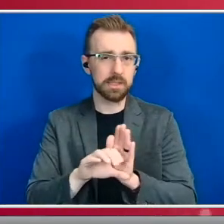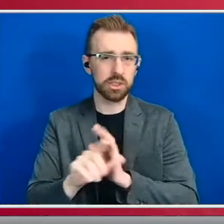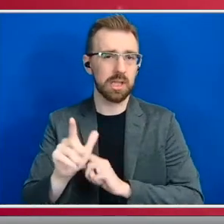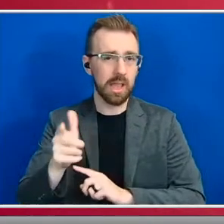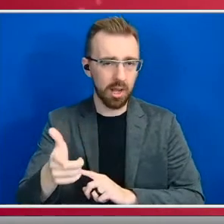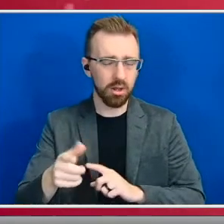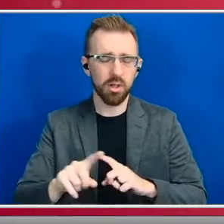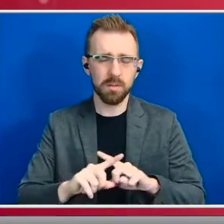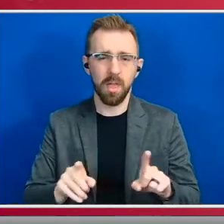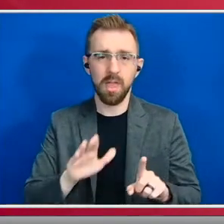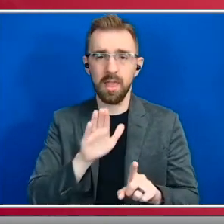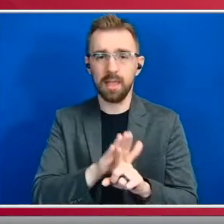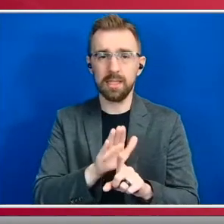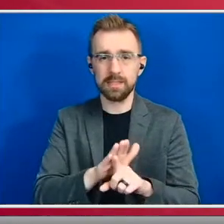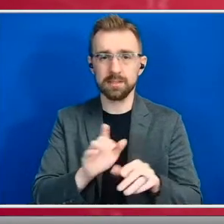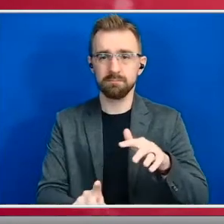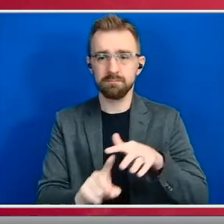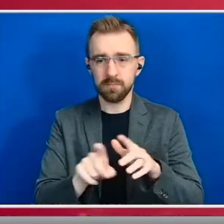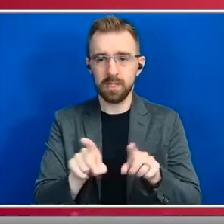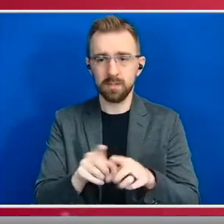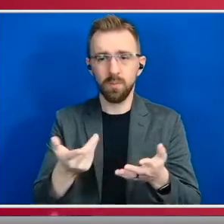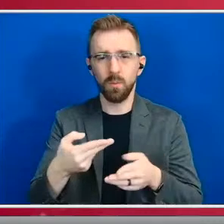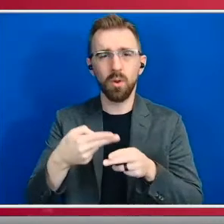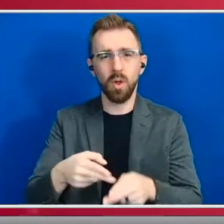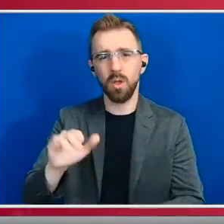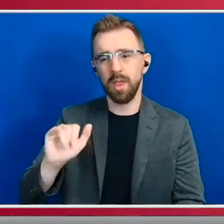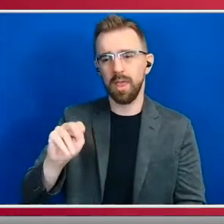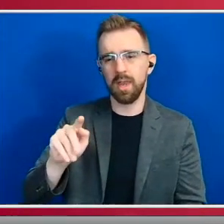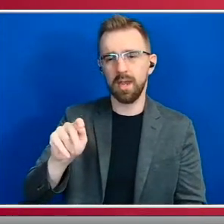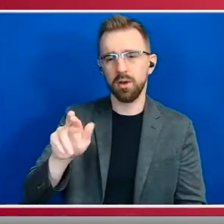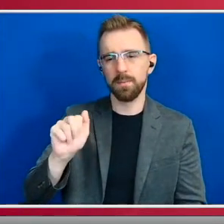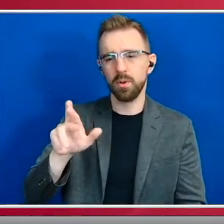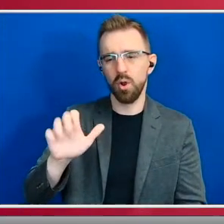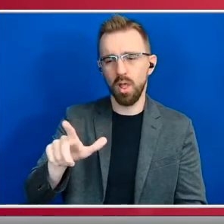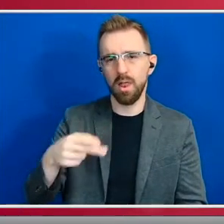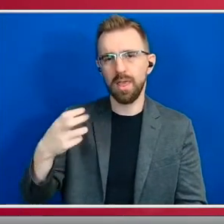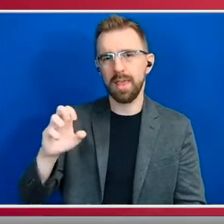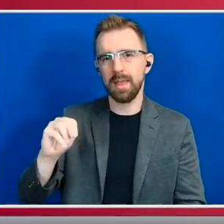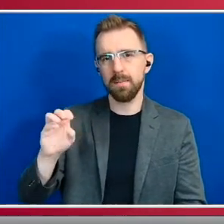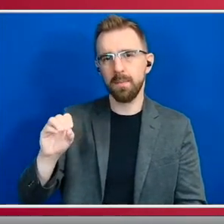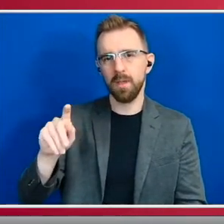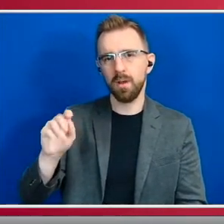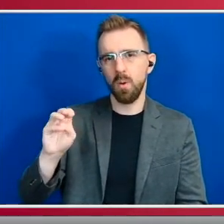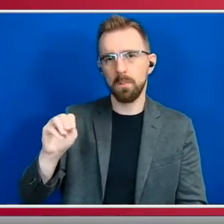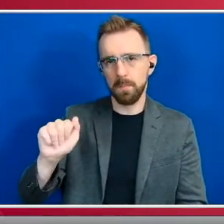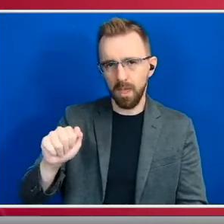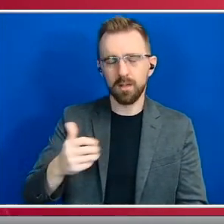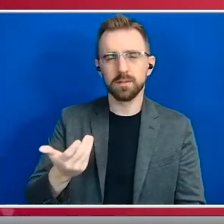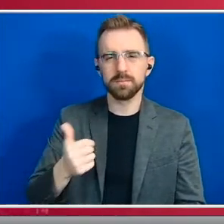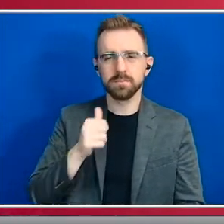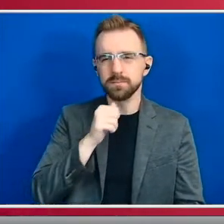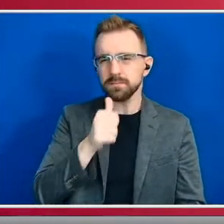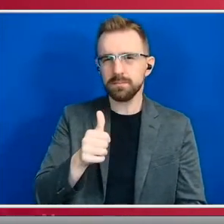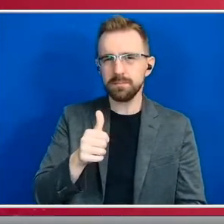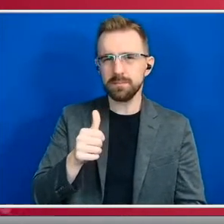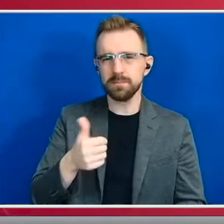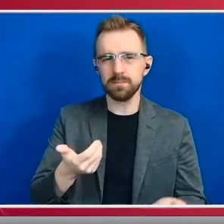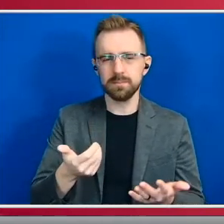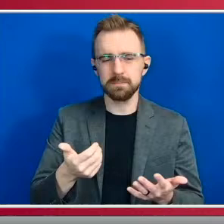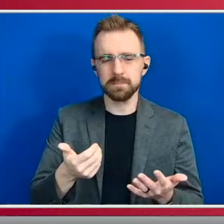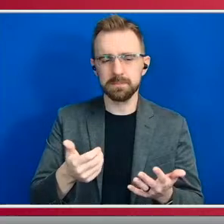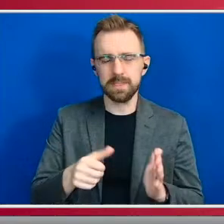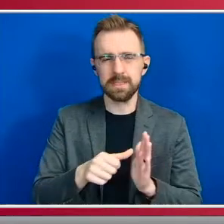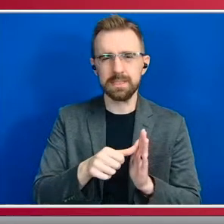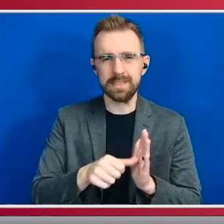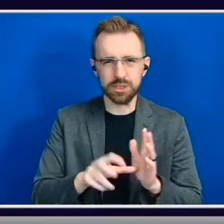his manifested as what we call intramural hematoma, which is not a dissection in the sense that there's a true and